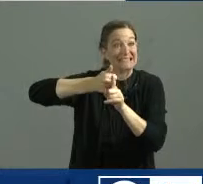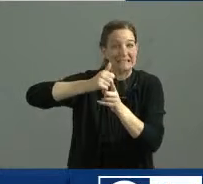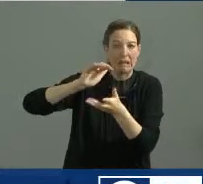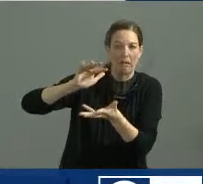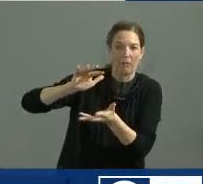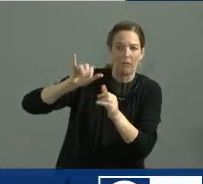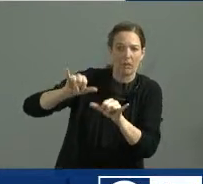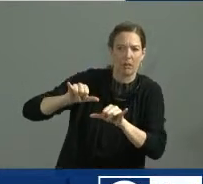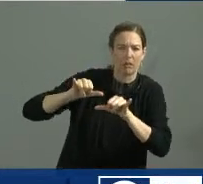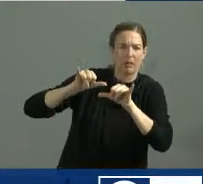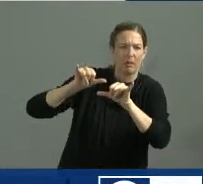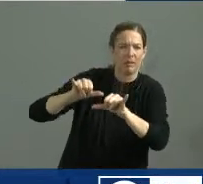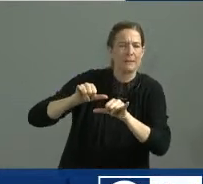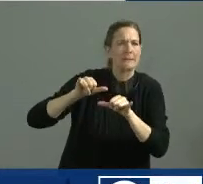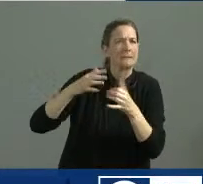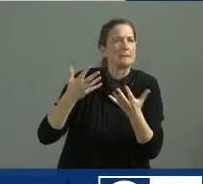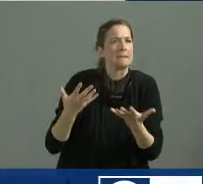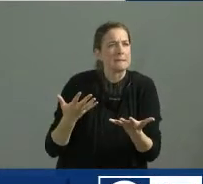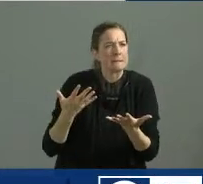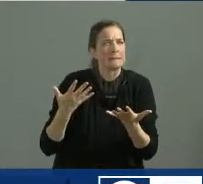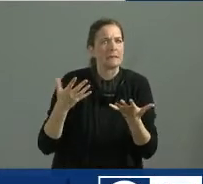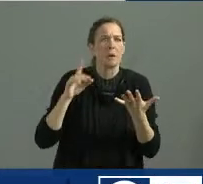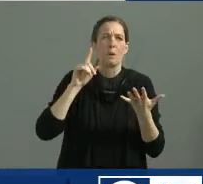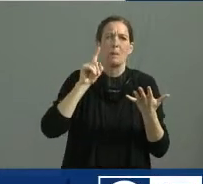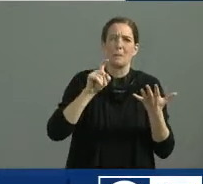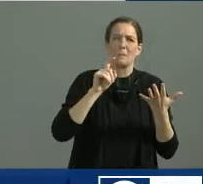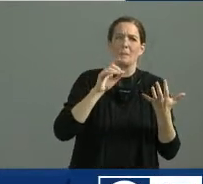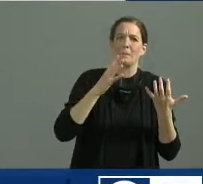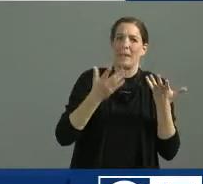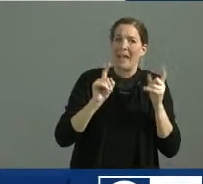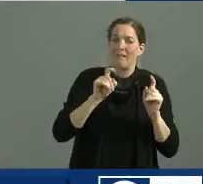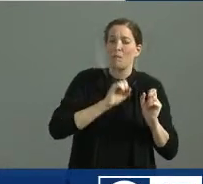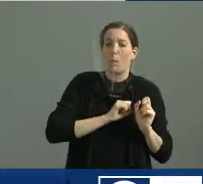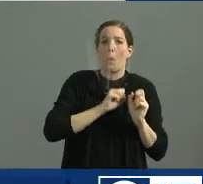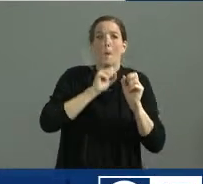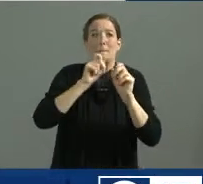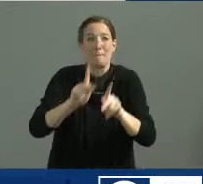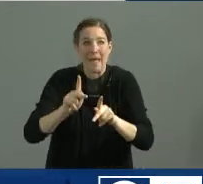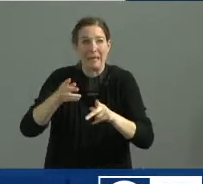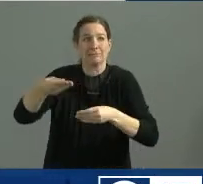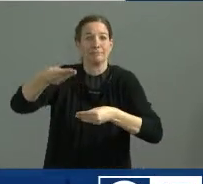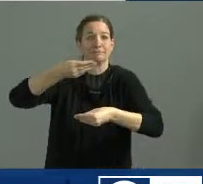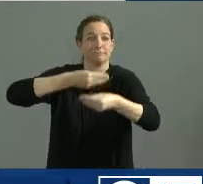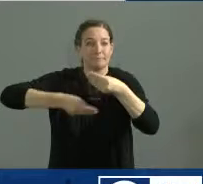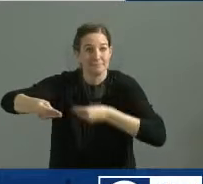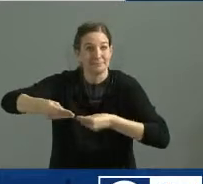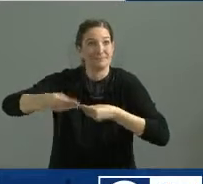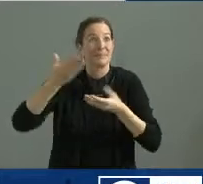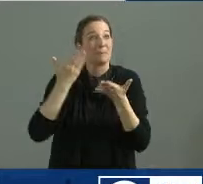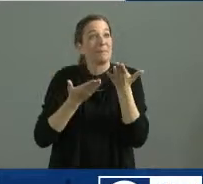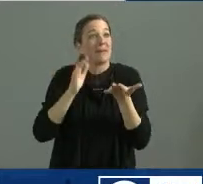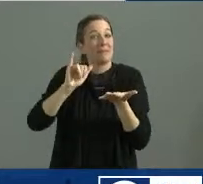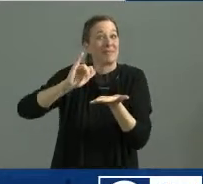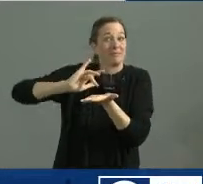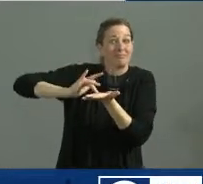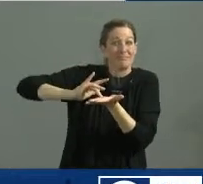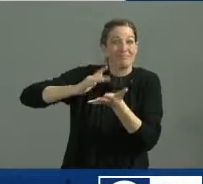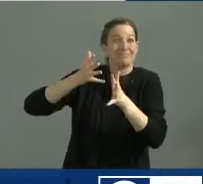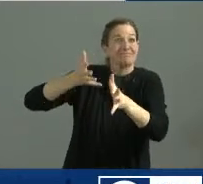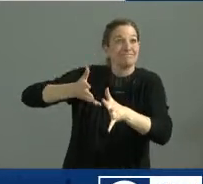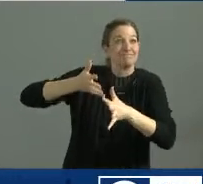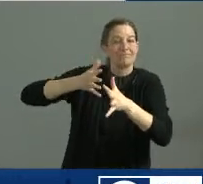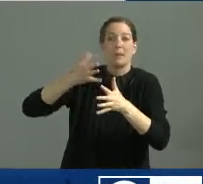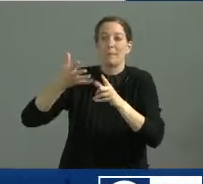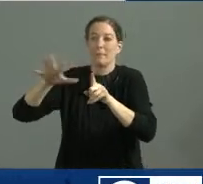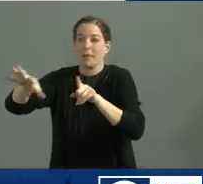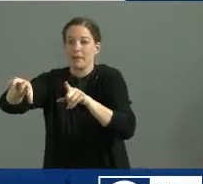to go back and take and reallocate doses that may be sitting like in places throughout the state, so